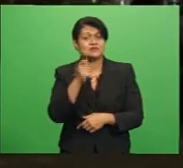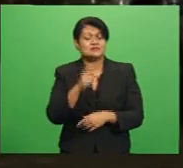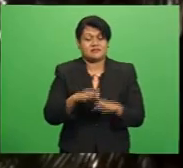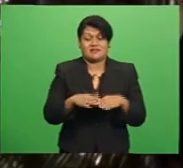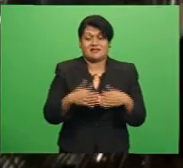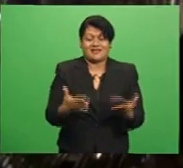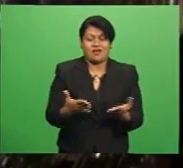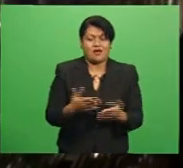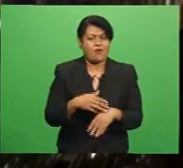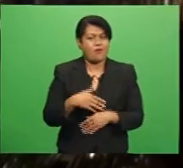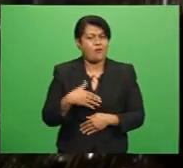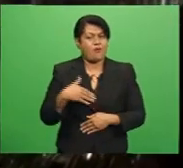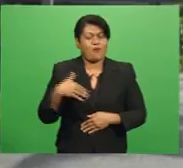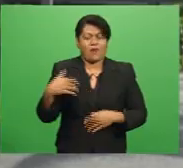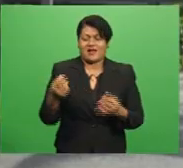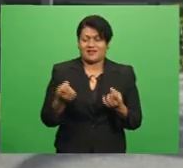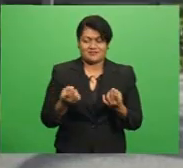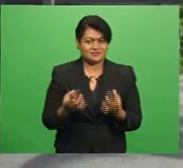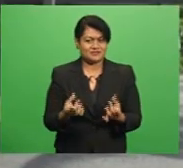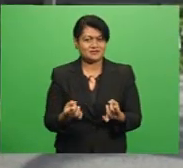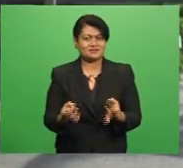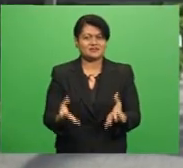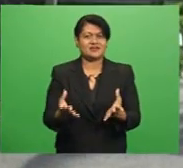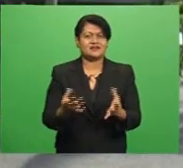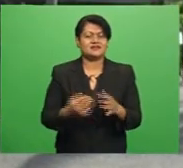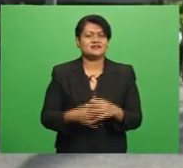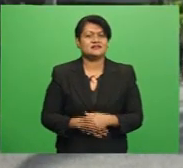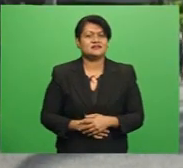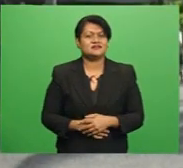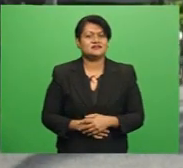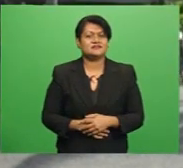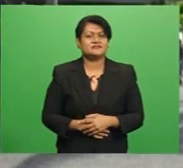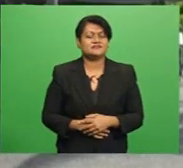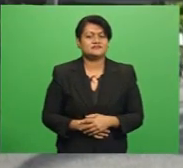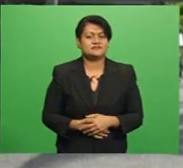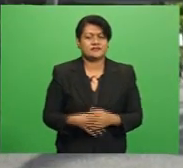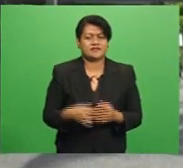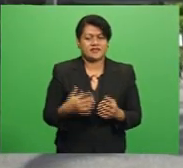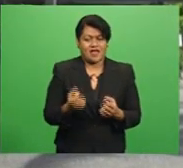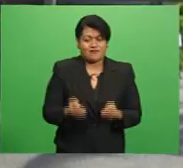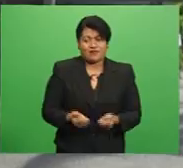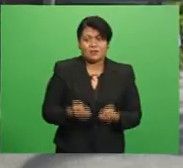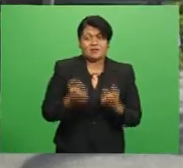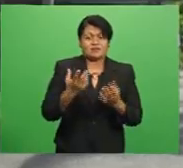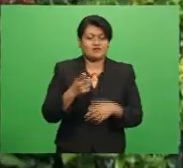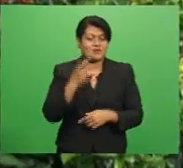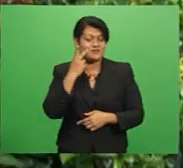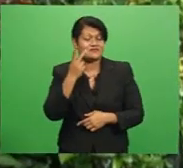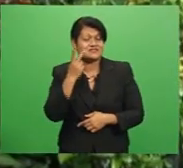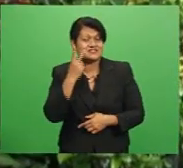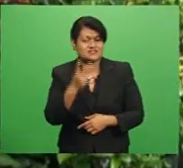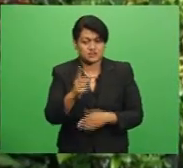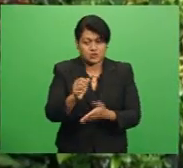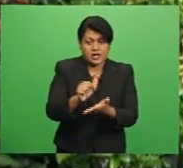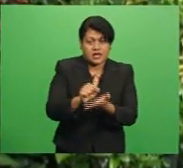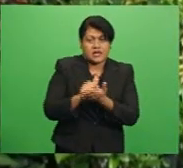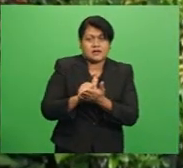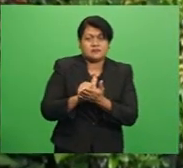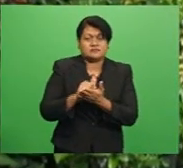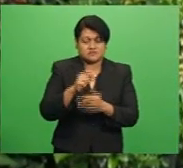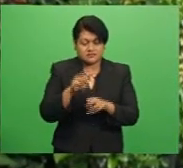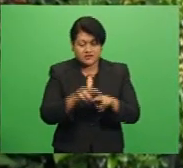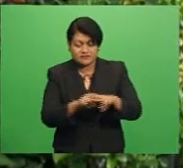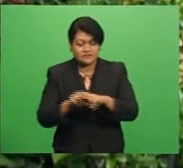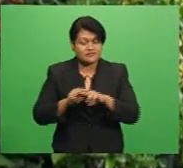to receive our visitors safely and have a commitment from our visitors to keep Fiji safe, and at the same time